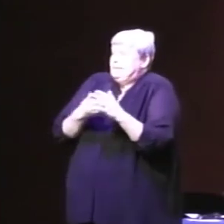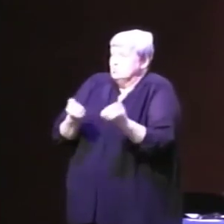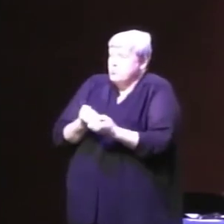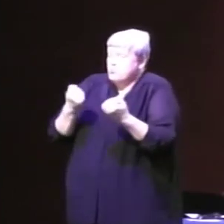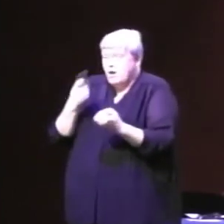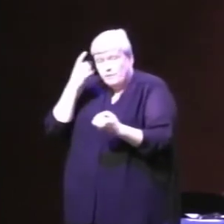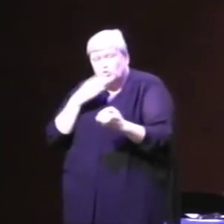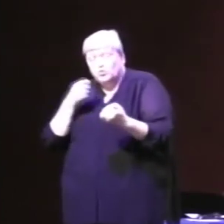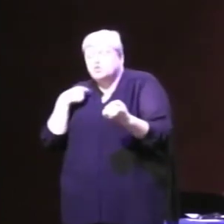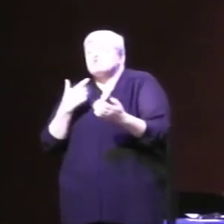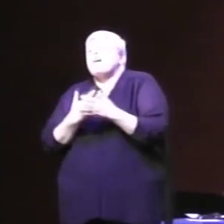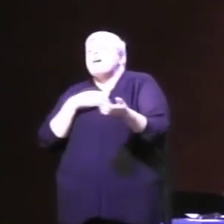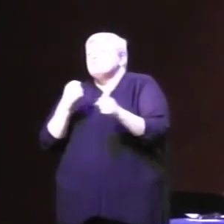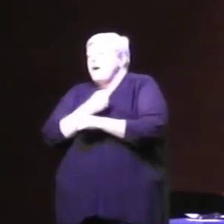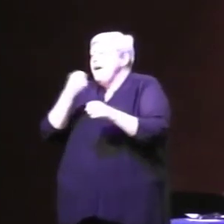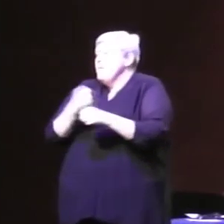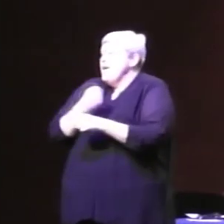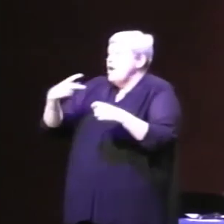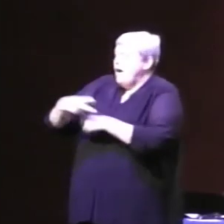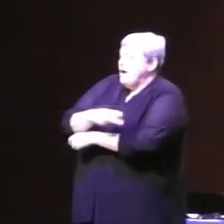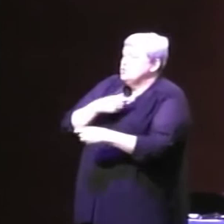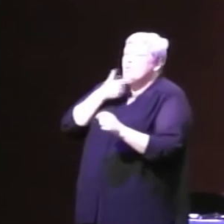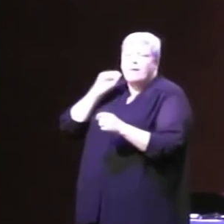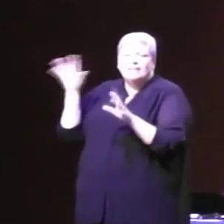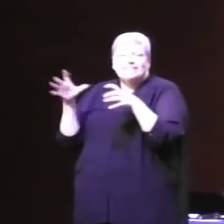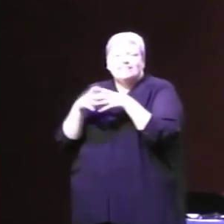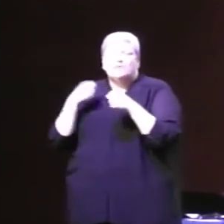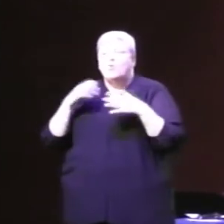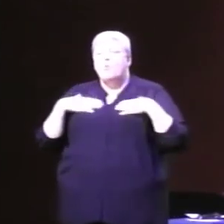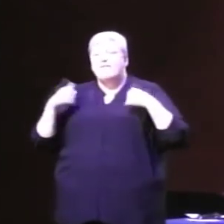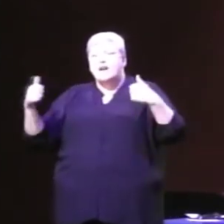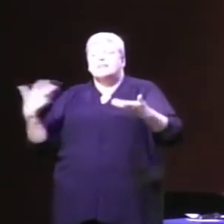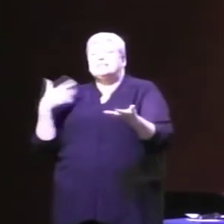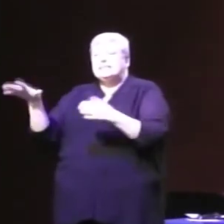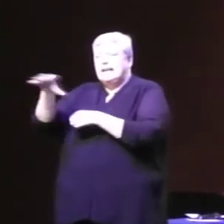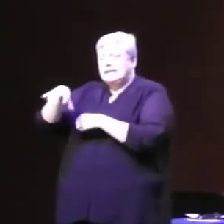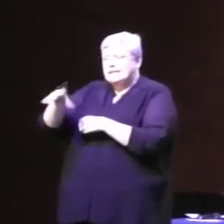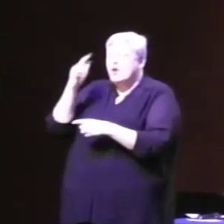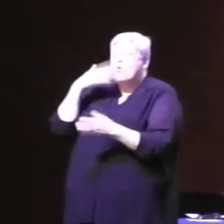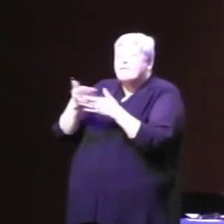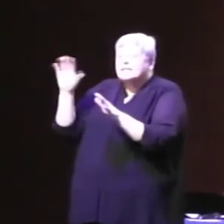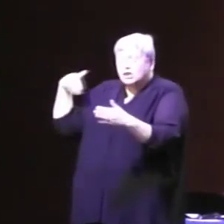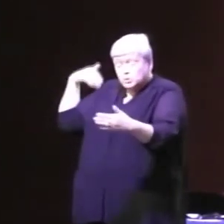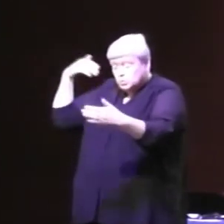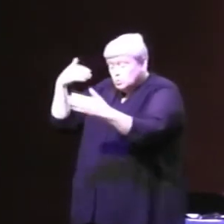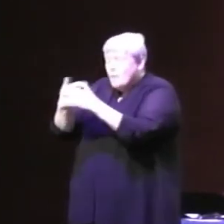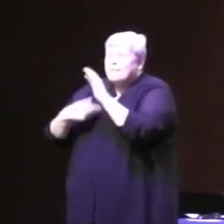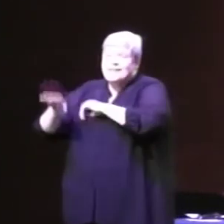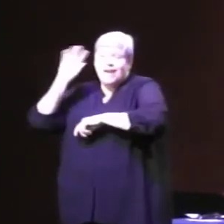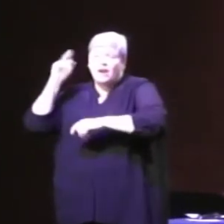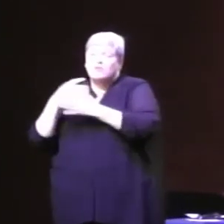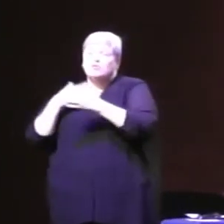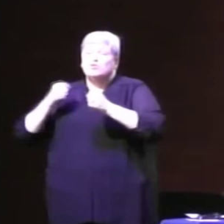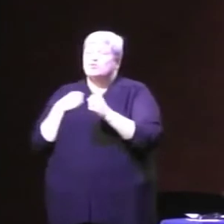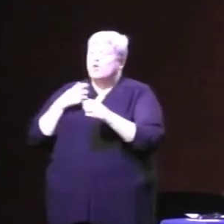use them to reverse the damaging cuts to our public sector and welfare state. Over the years, we have heard Scottish politicians